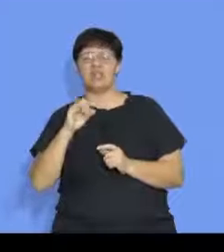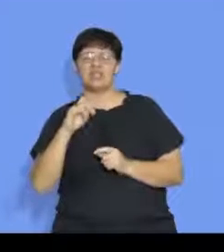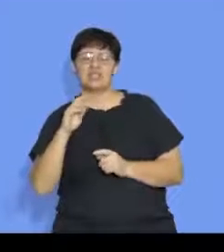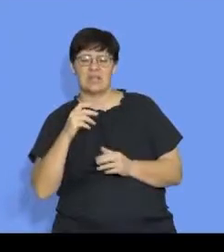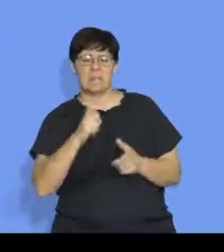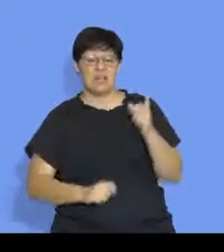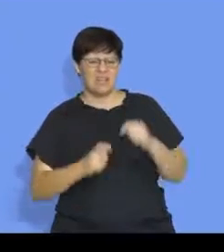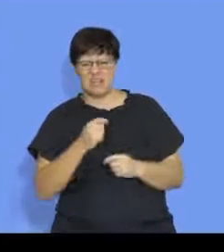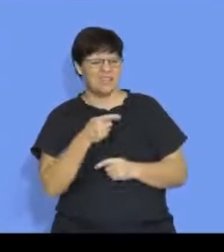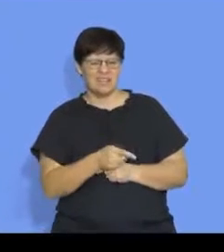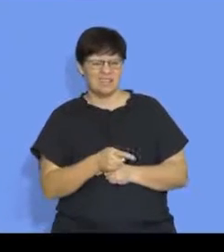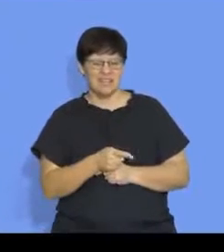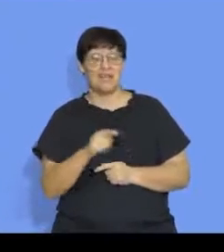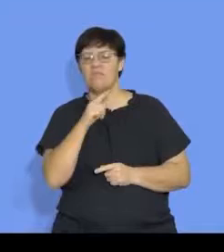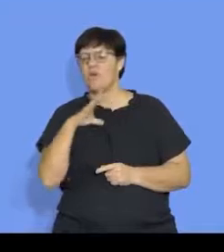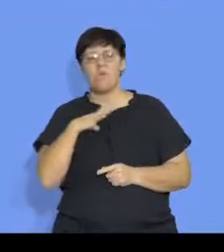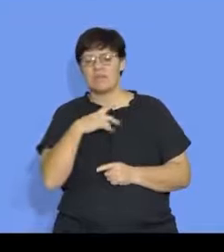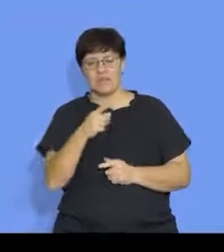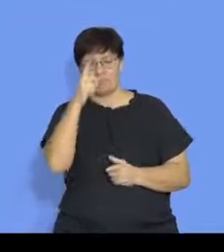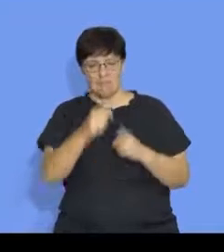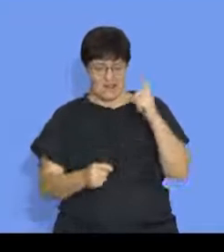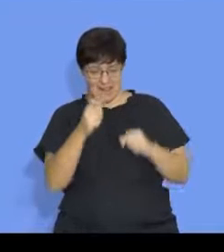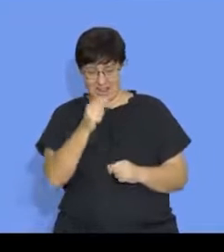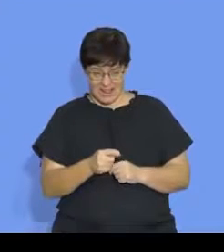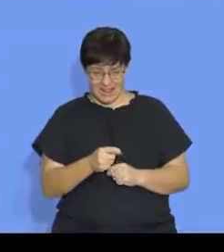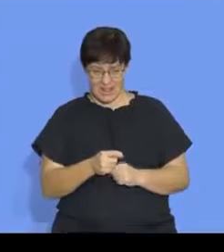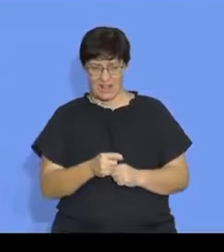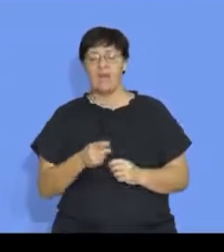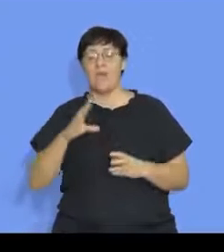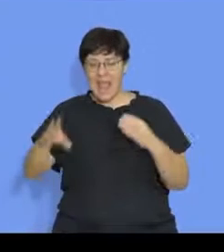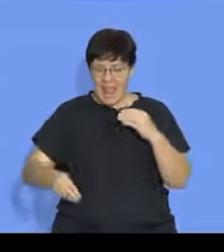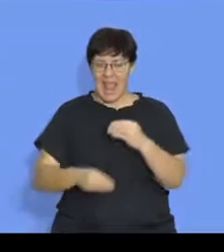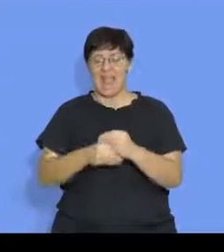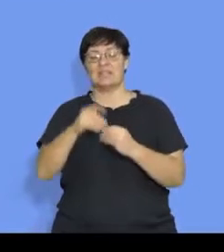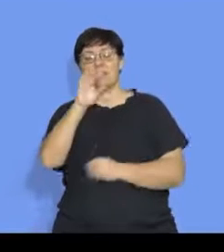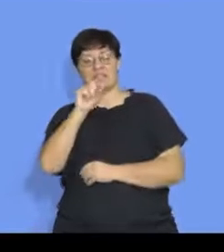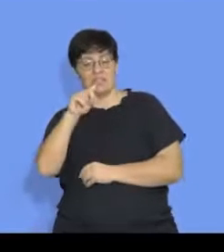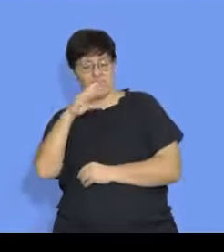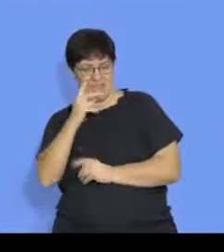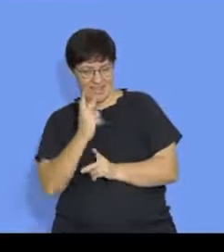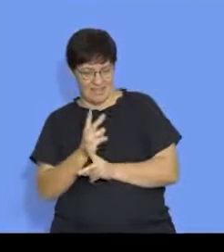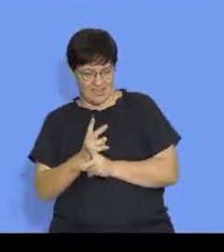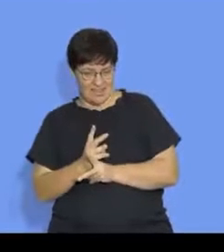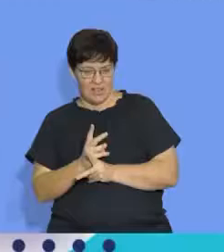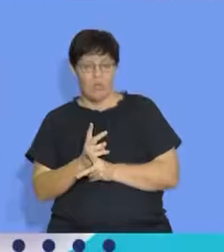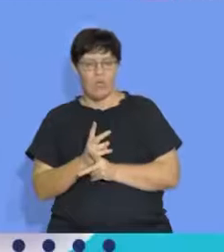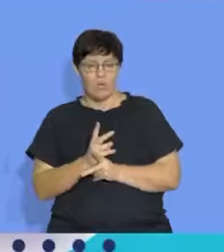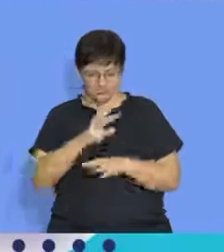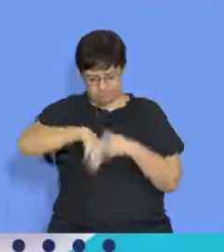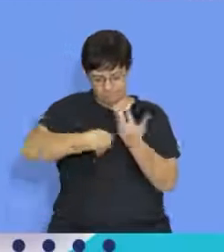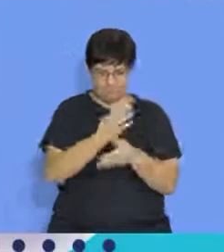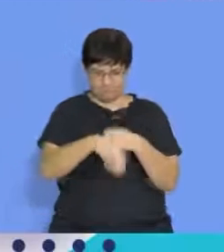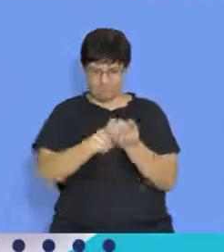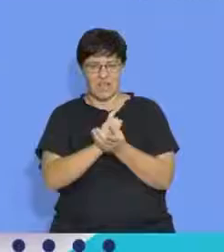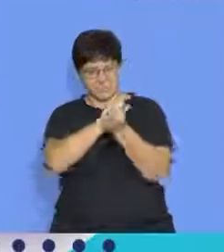amazi? All it is milk, right, which we add bacteria again, right, and we ferment it. We change it and